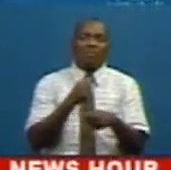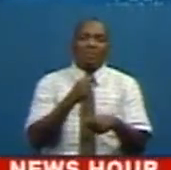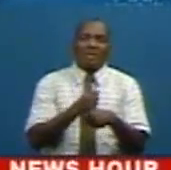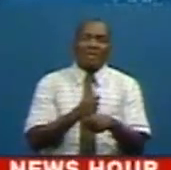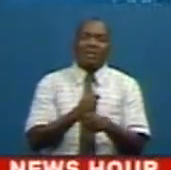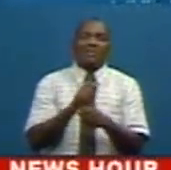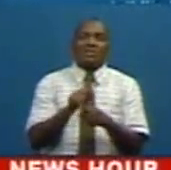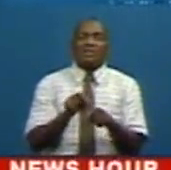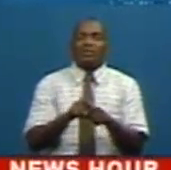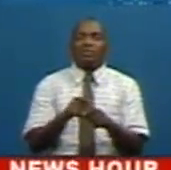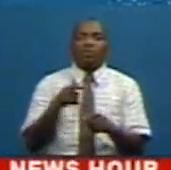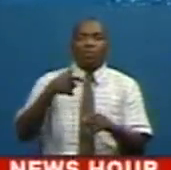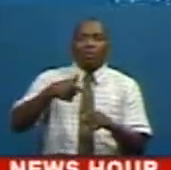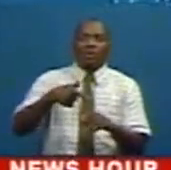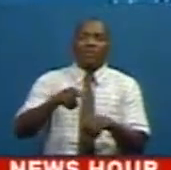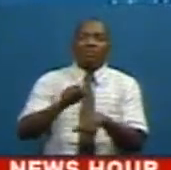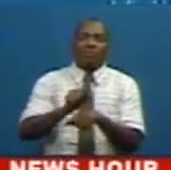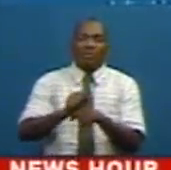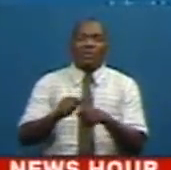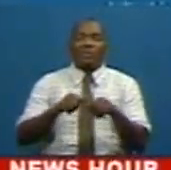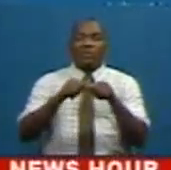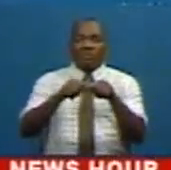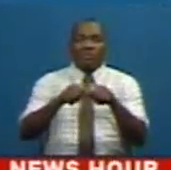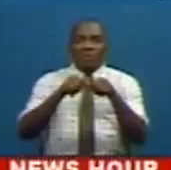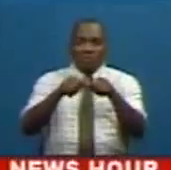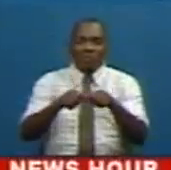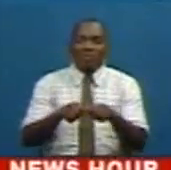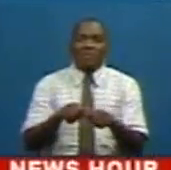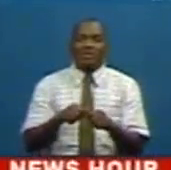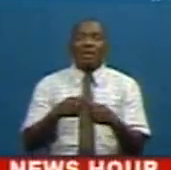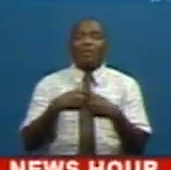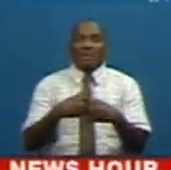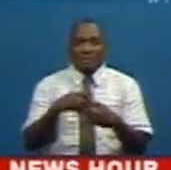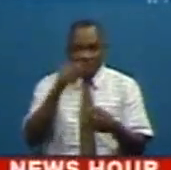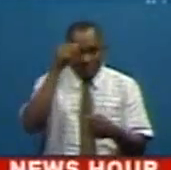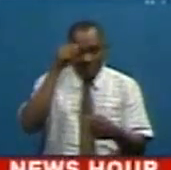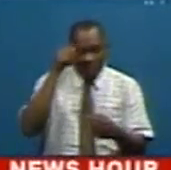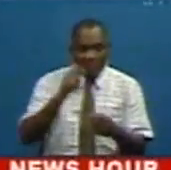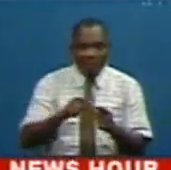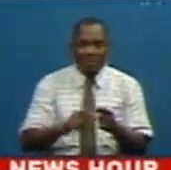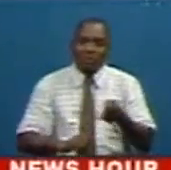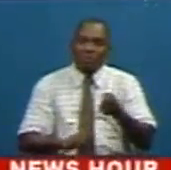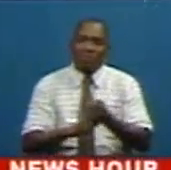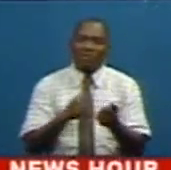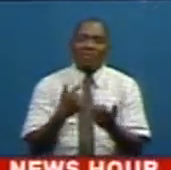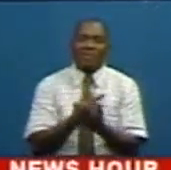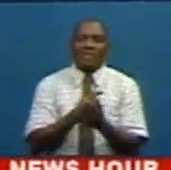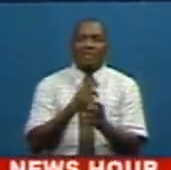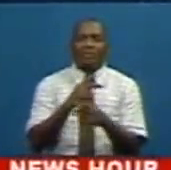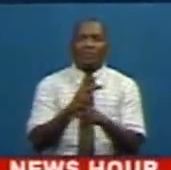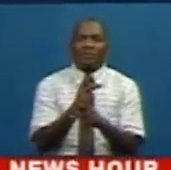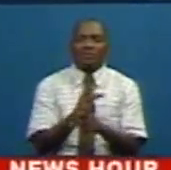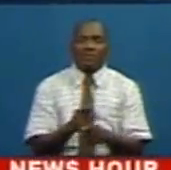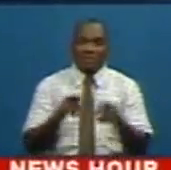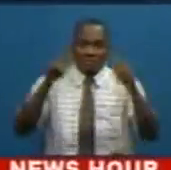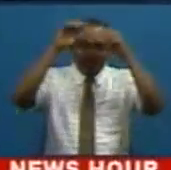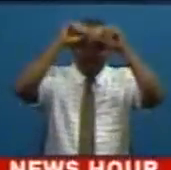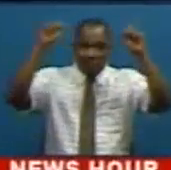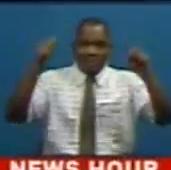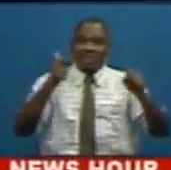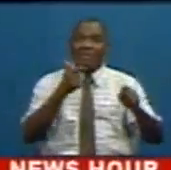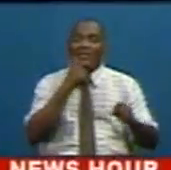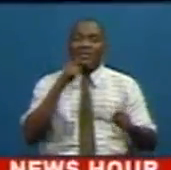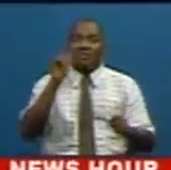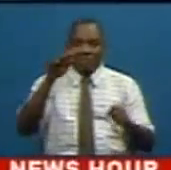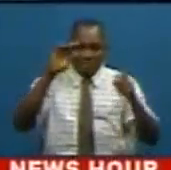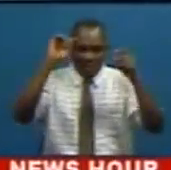and the oils factory with the continuous saponification plant will boost the company's production. And the president says his